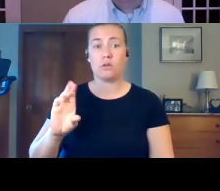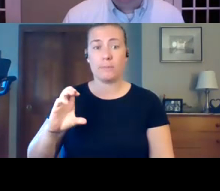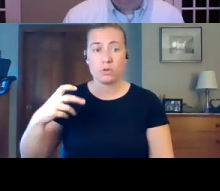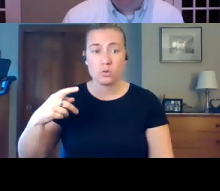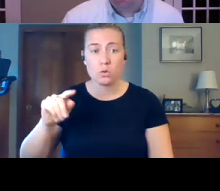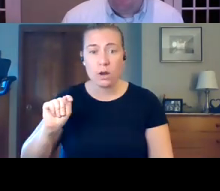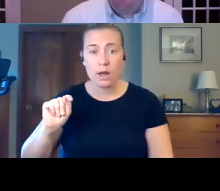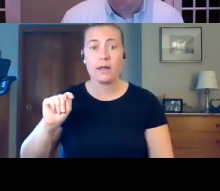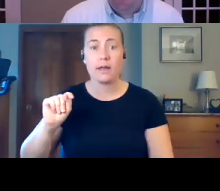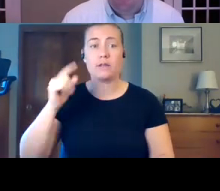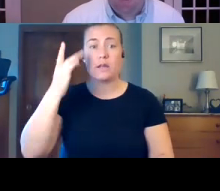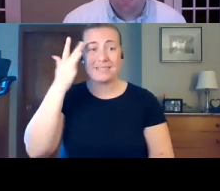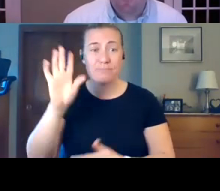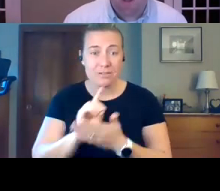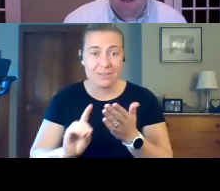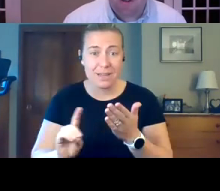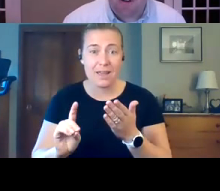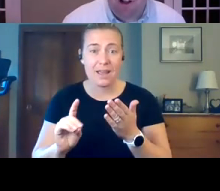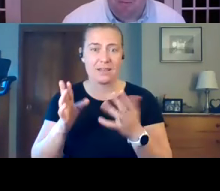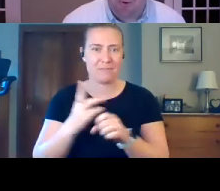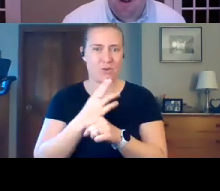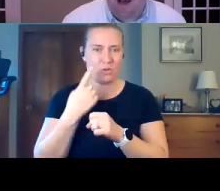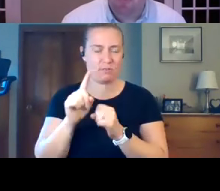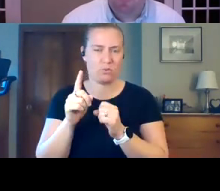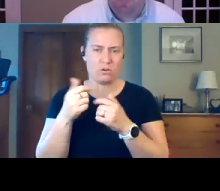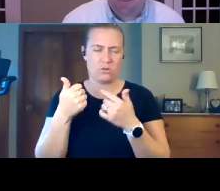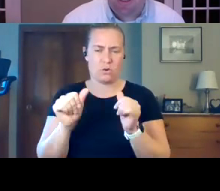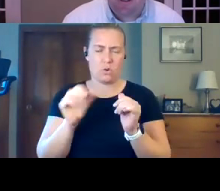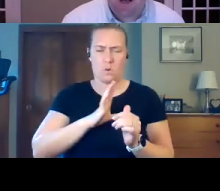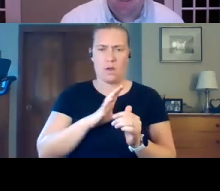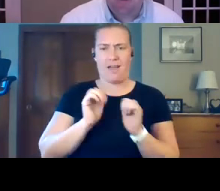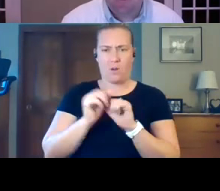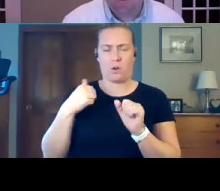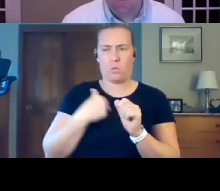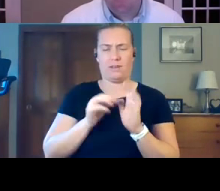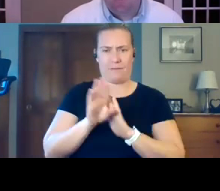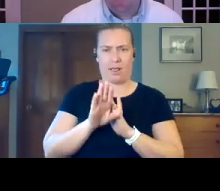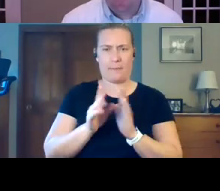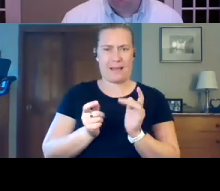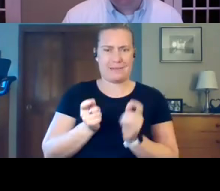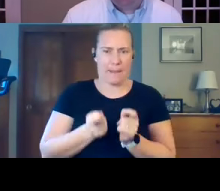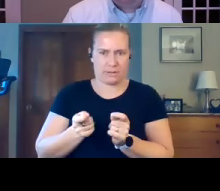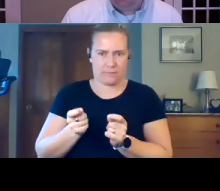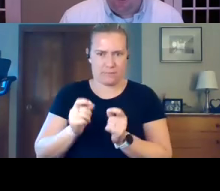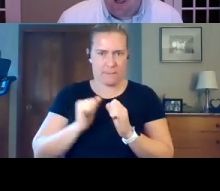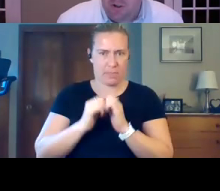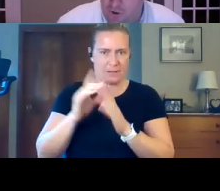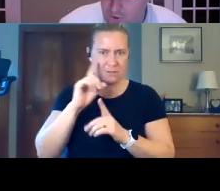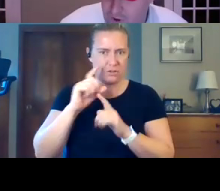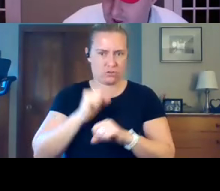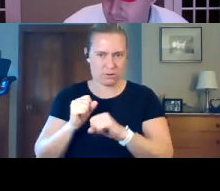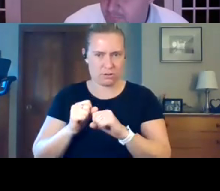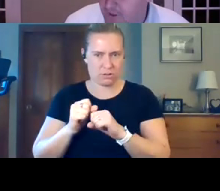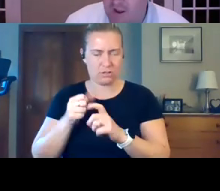have been used to see how can we actually develop adaptive implementation strategies that are responsive